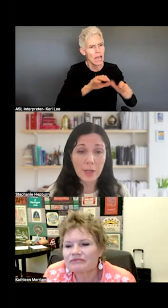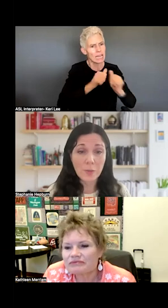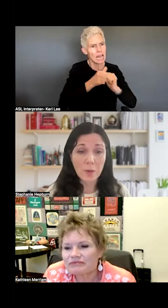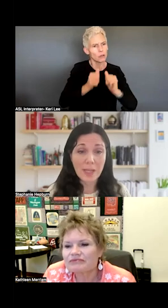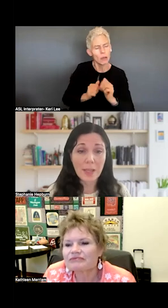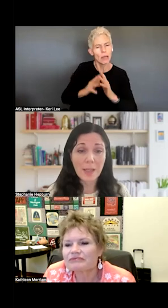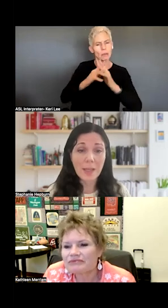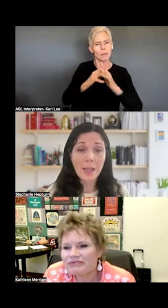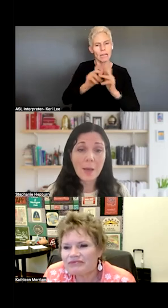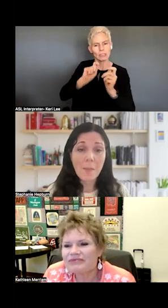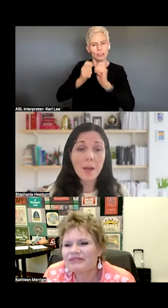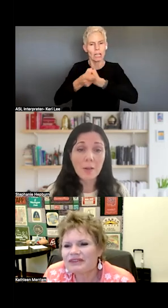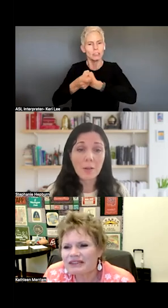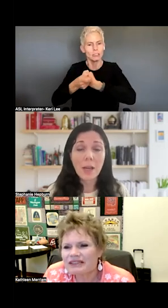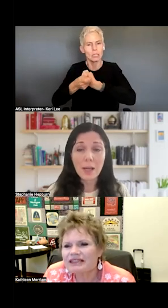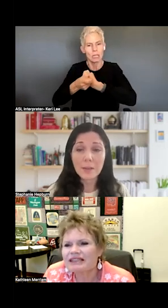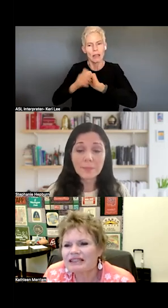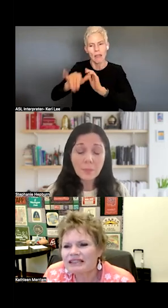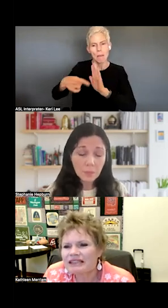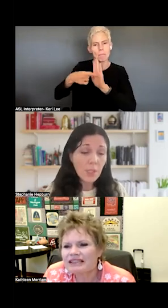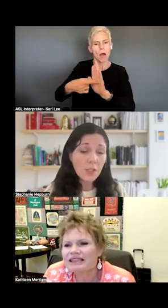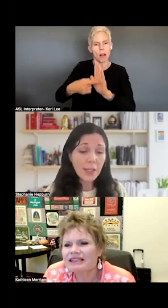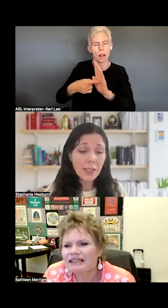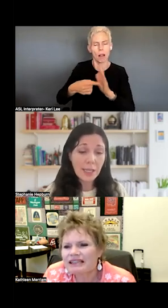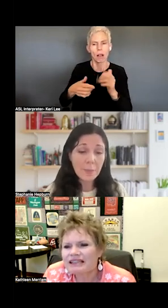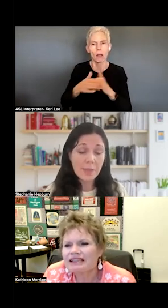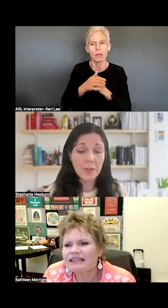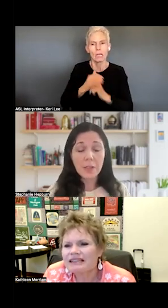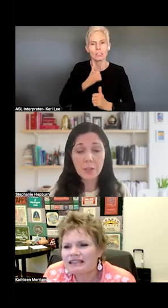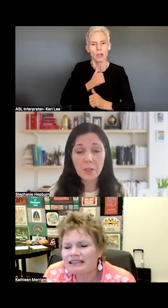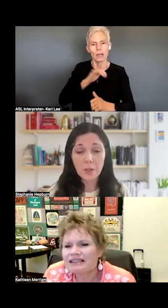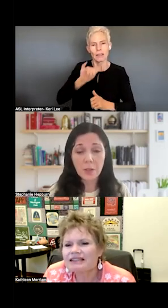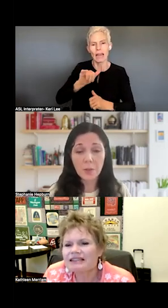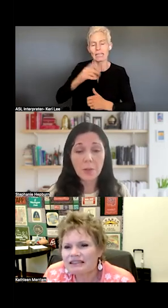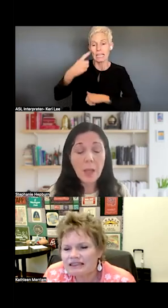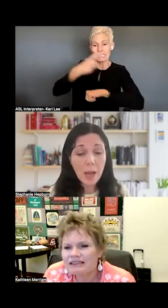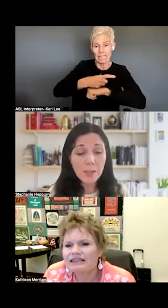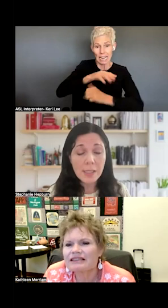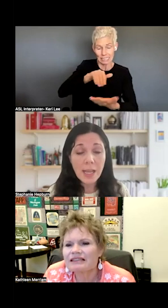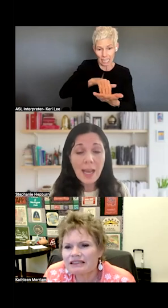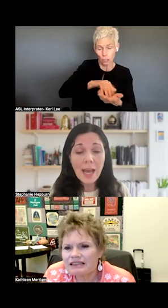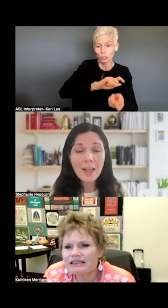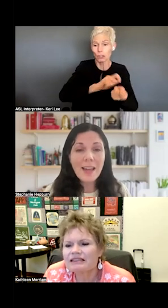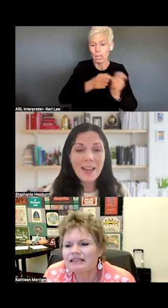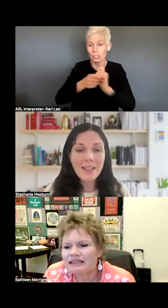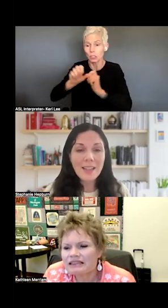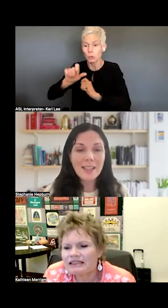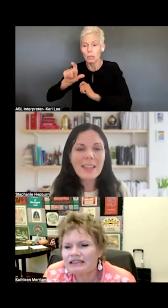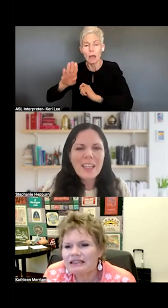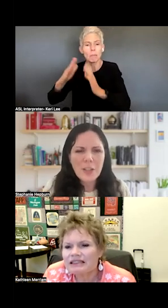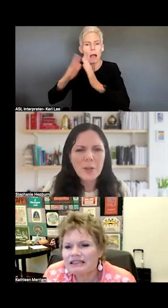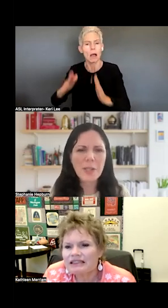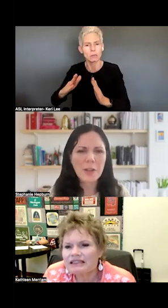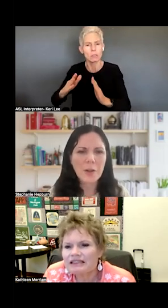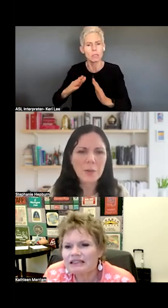and transforming the model, the day centers into clubhouses, how did that